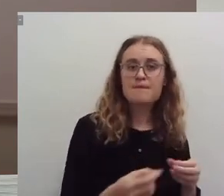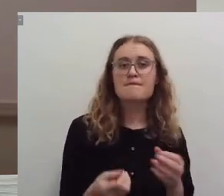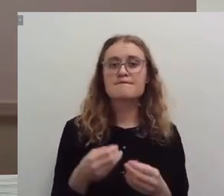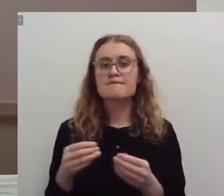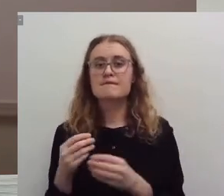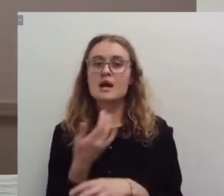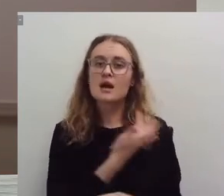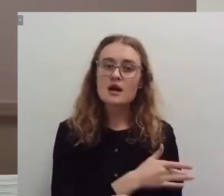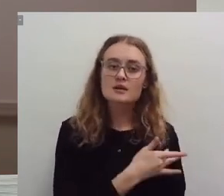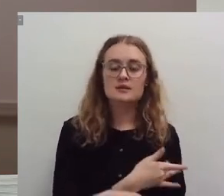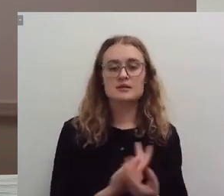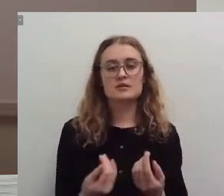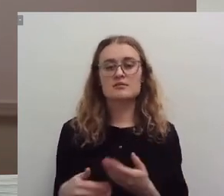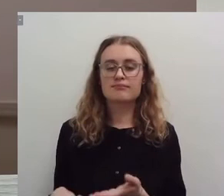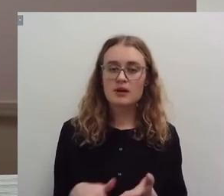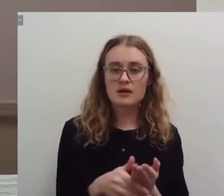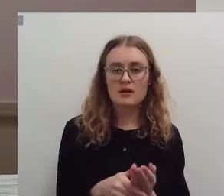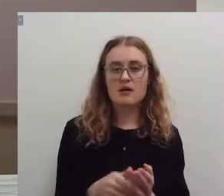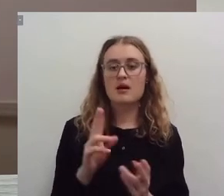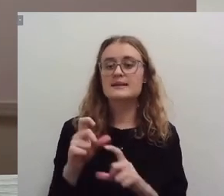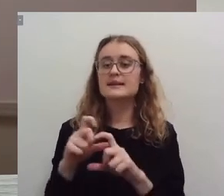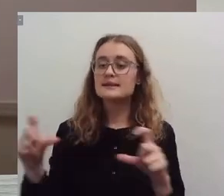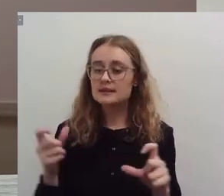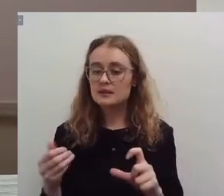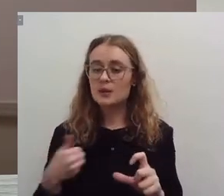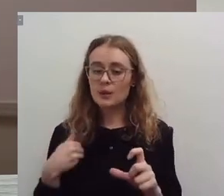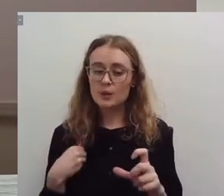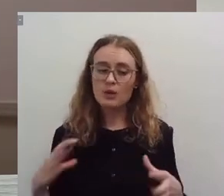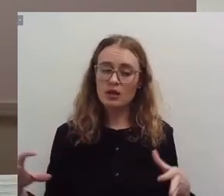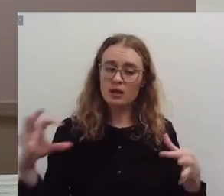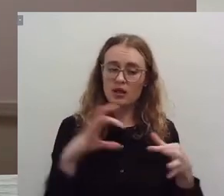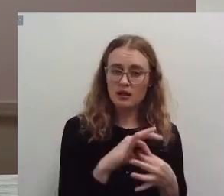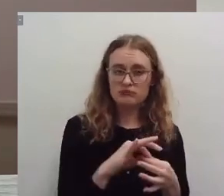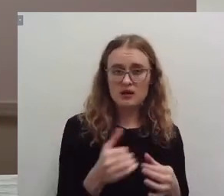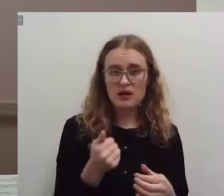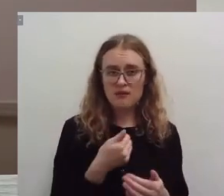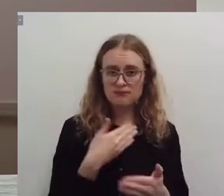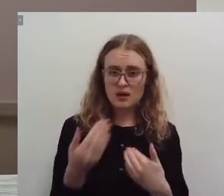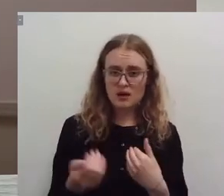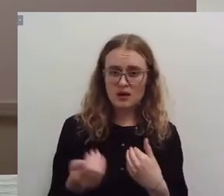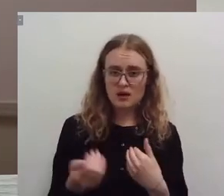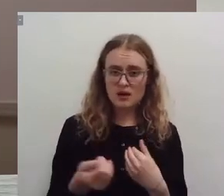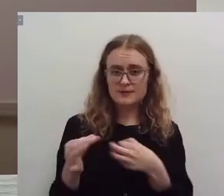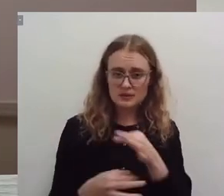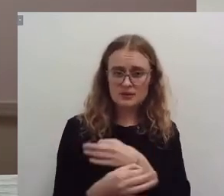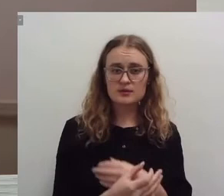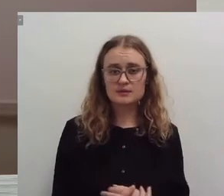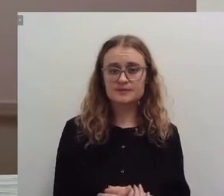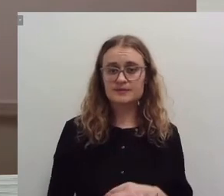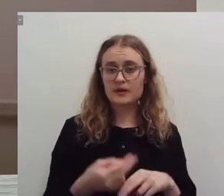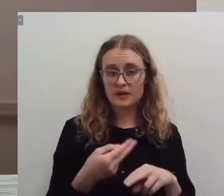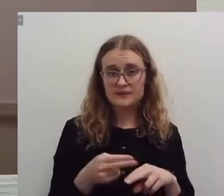think that is the success factor. How can it